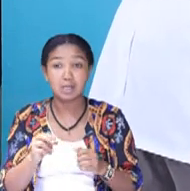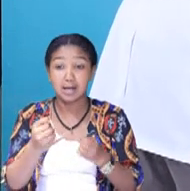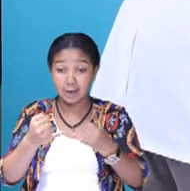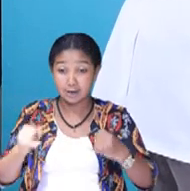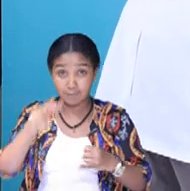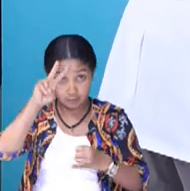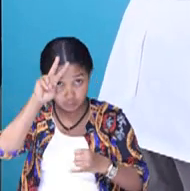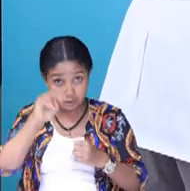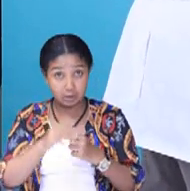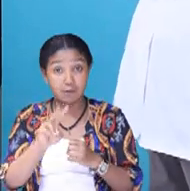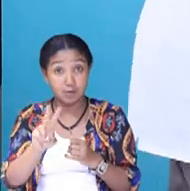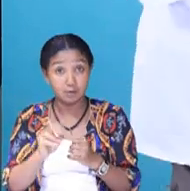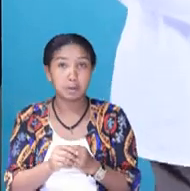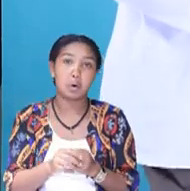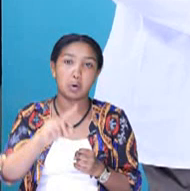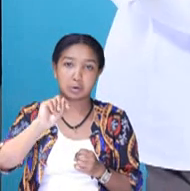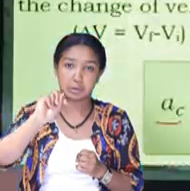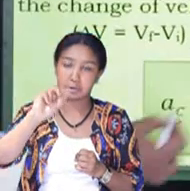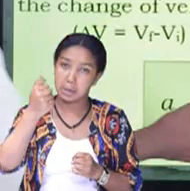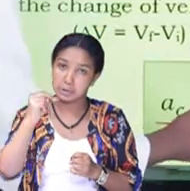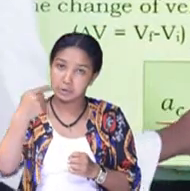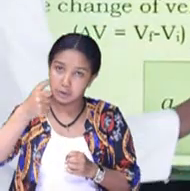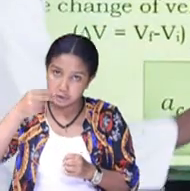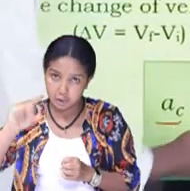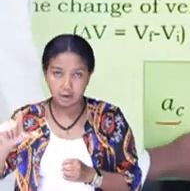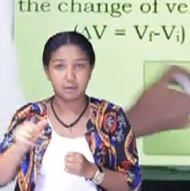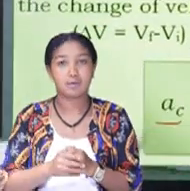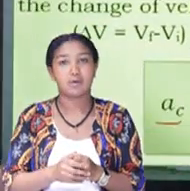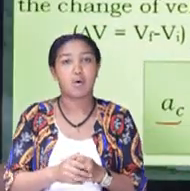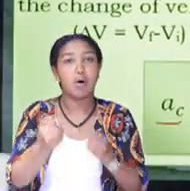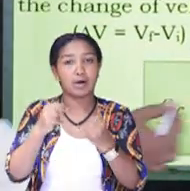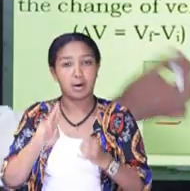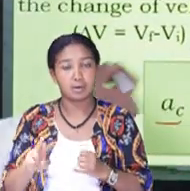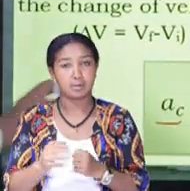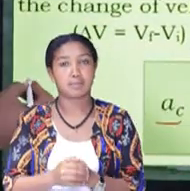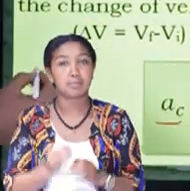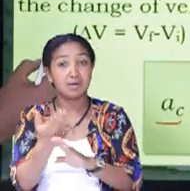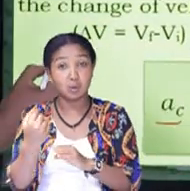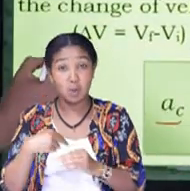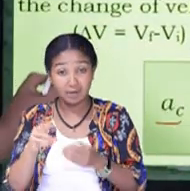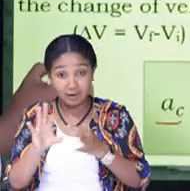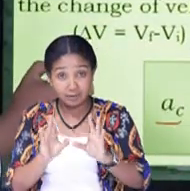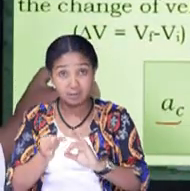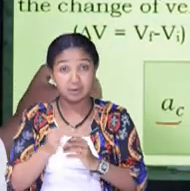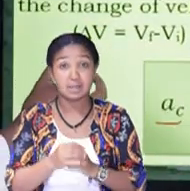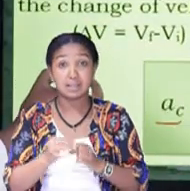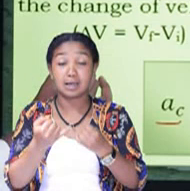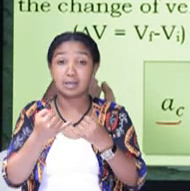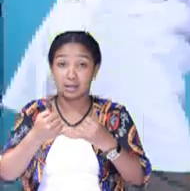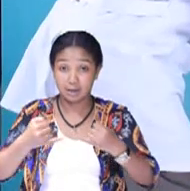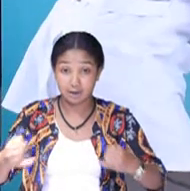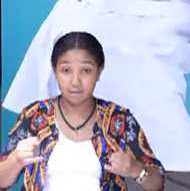linear velocity. This is linear velocity or tangential velocity v squared over r. Previously, we have defined the linear